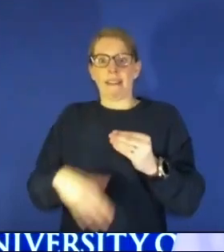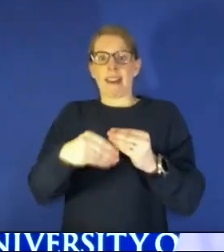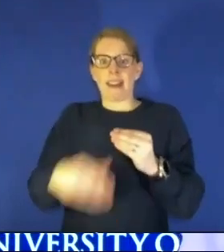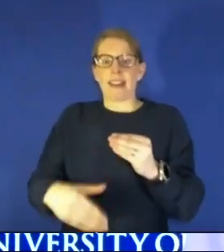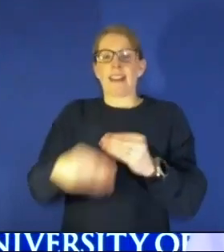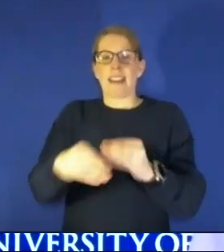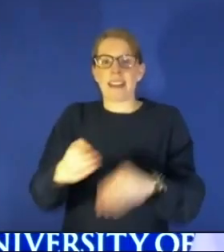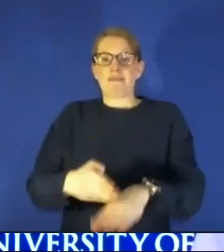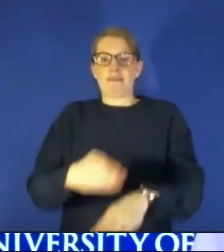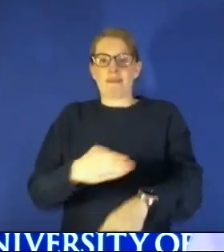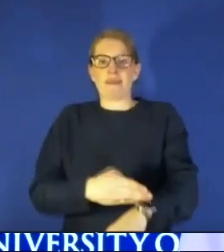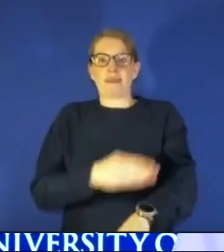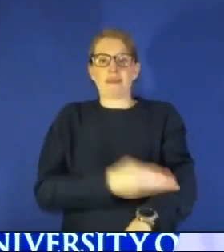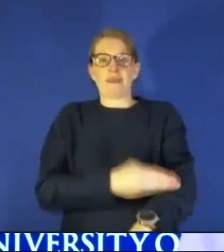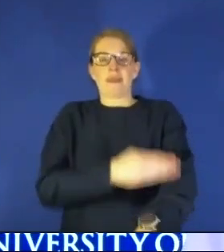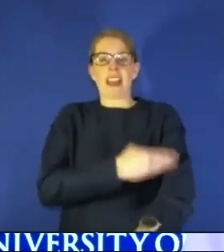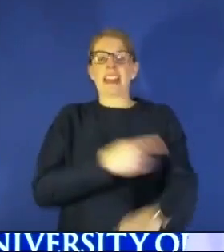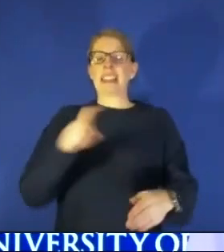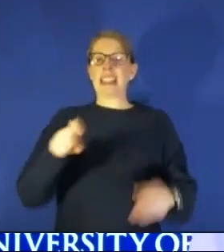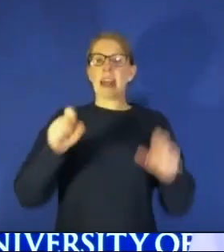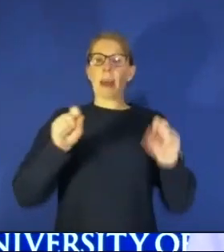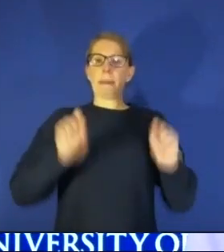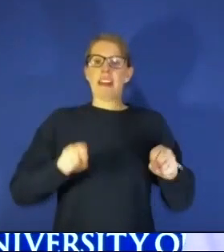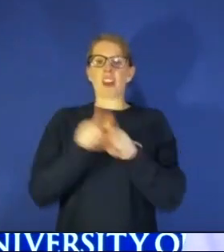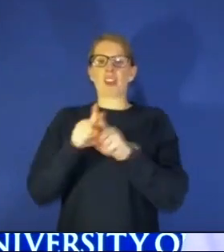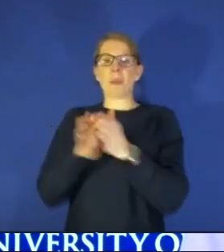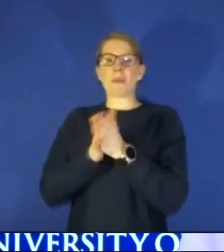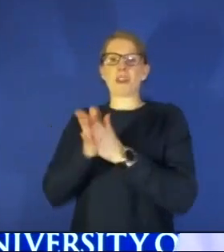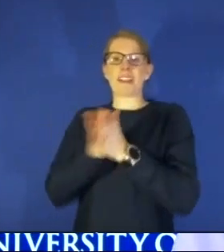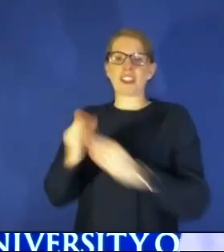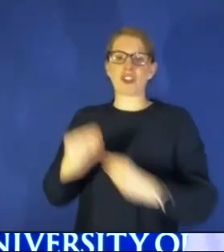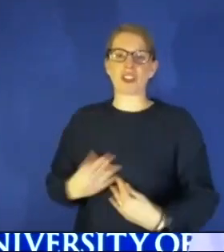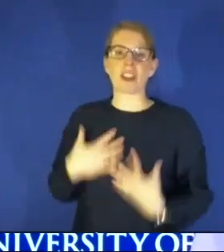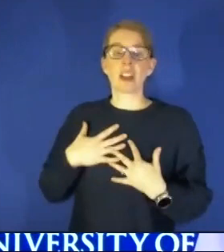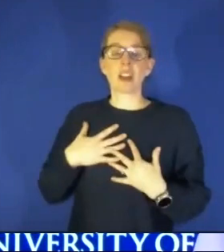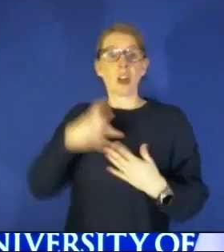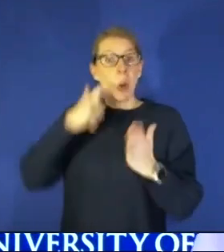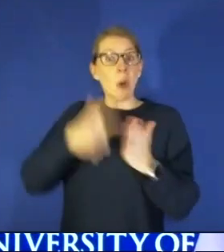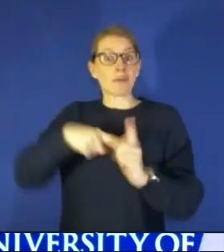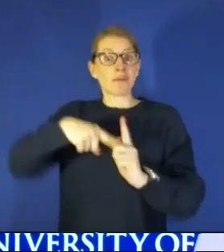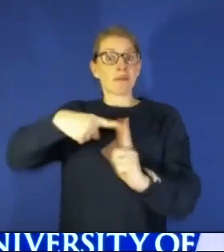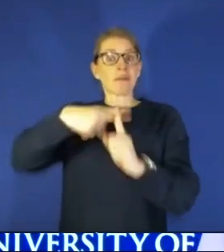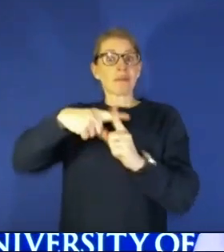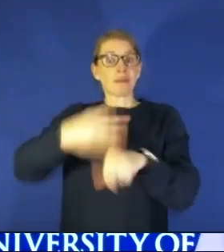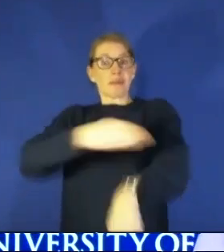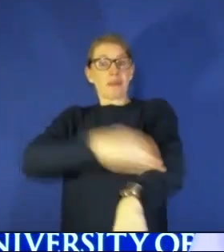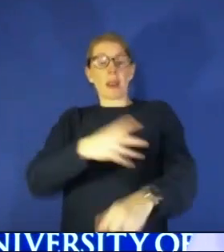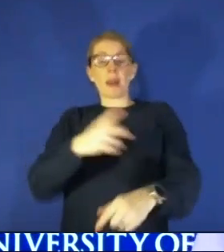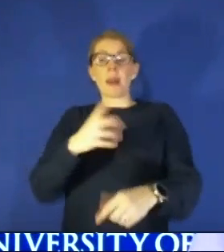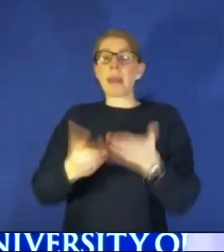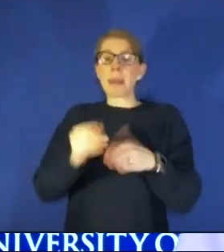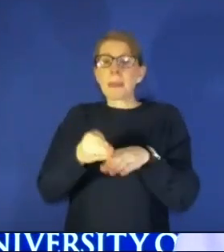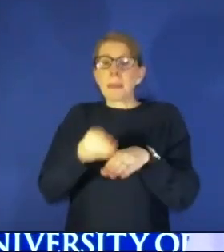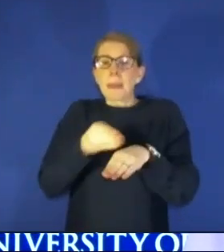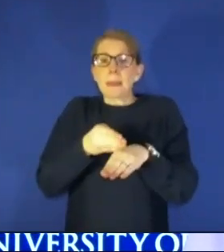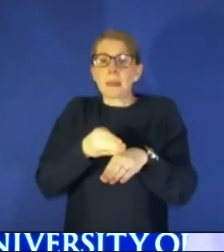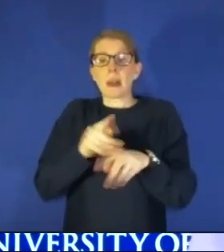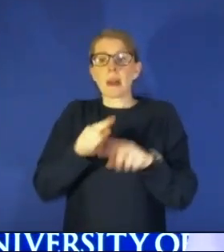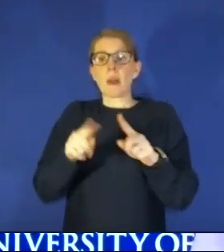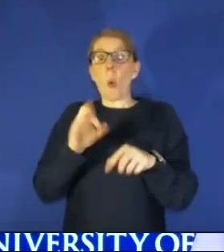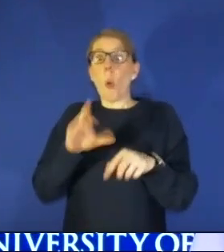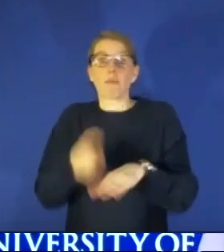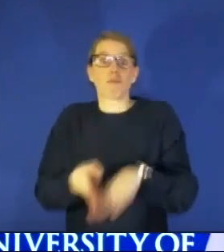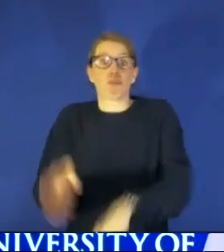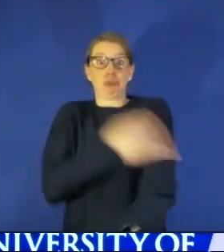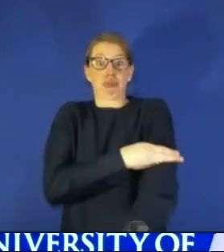that motivation to be able to do that. There will be gains, but they may be smaller, they may be large, but just doing that every day